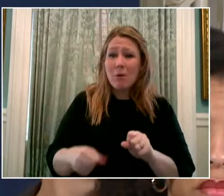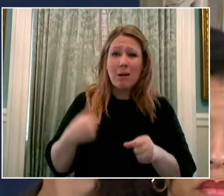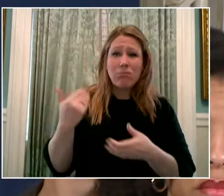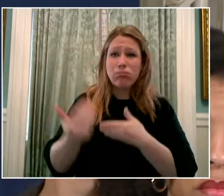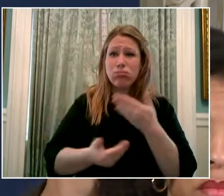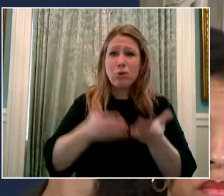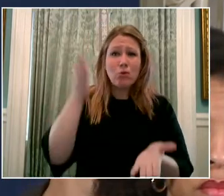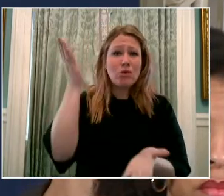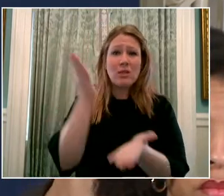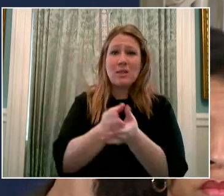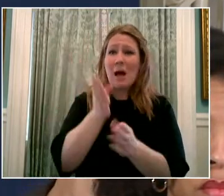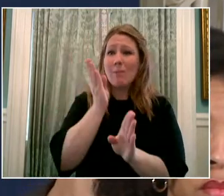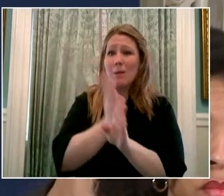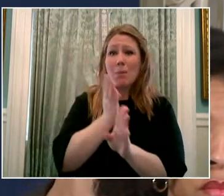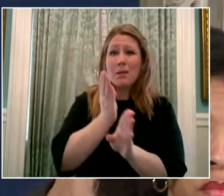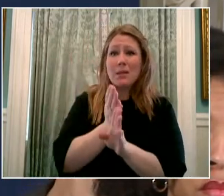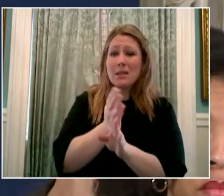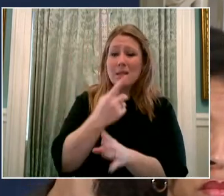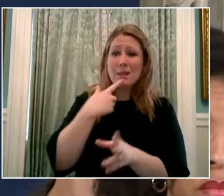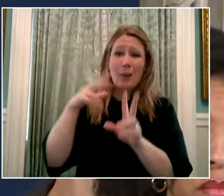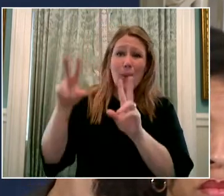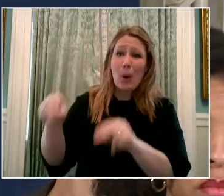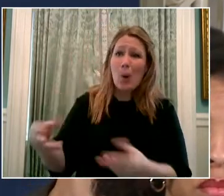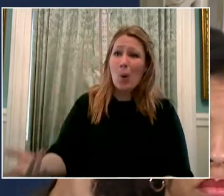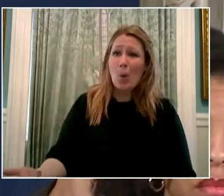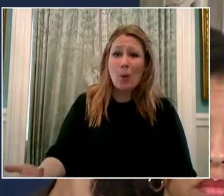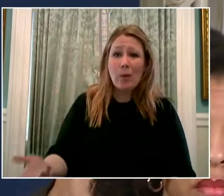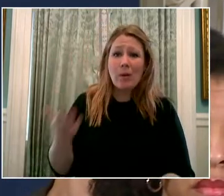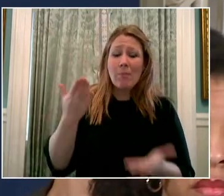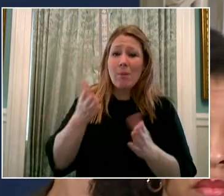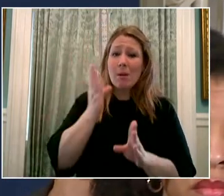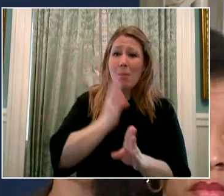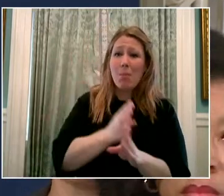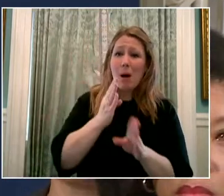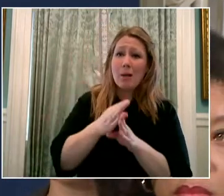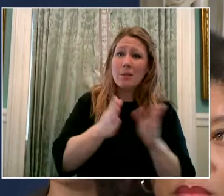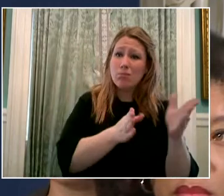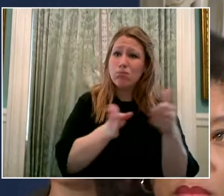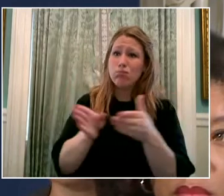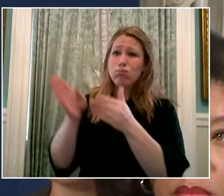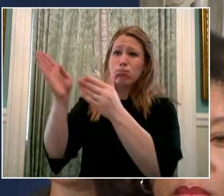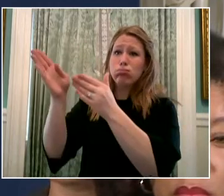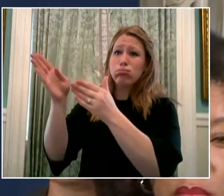and, I don't know, send them to Washington instead of go to the White House?